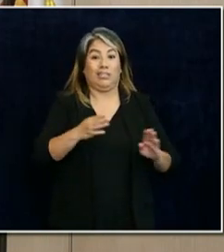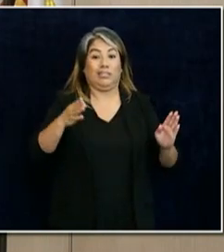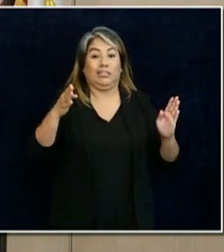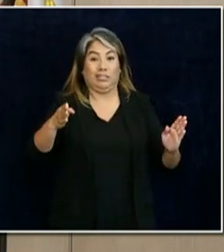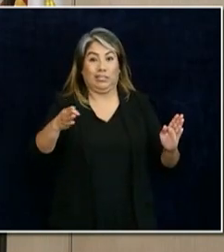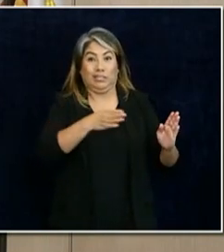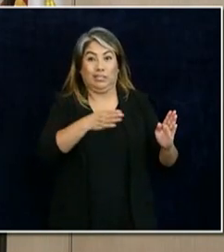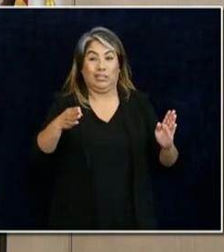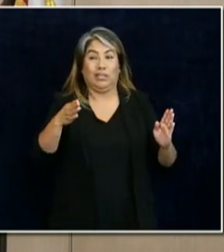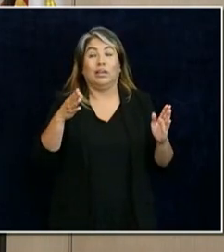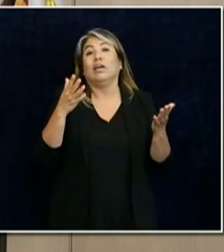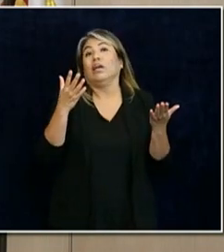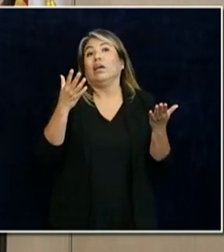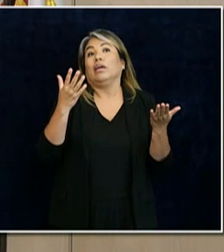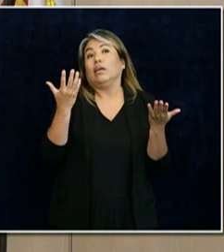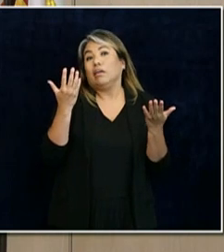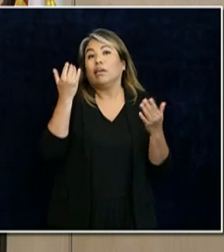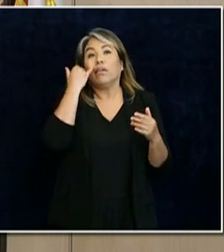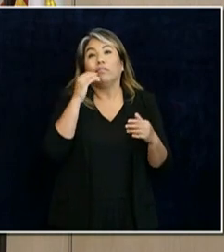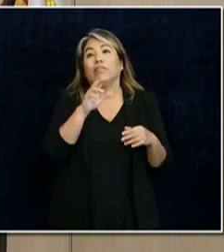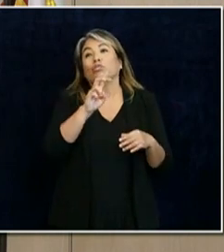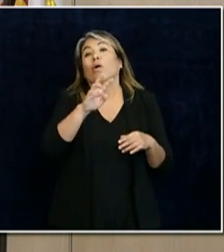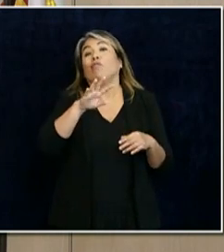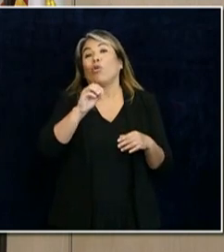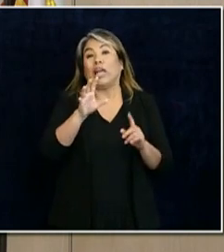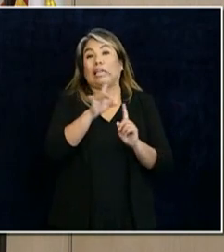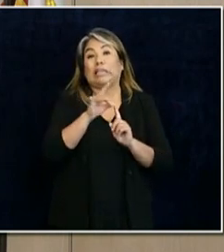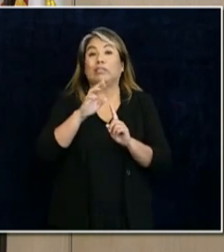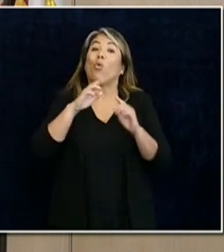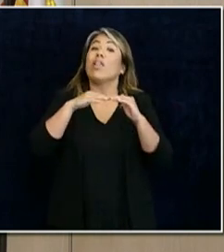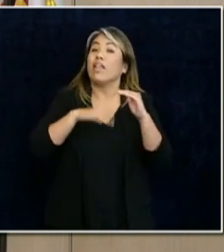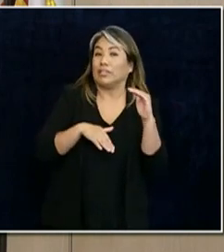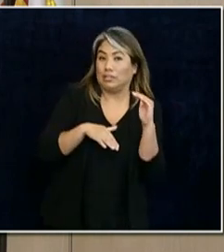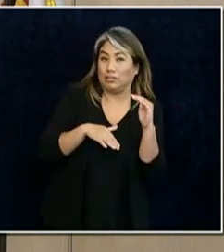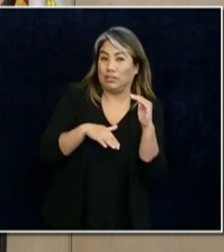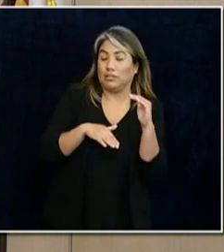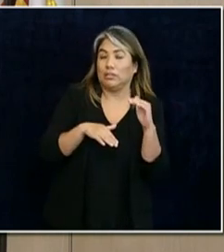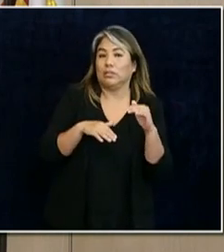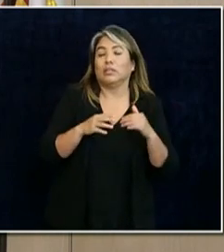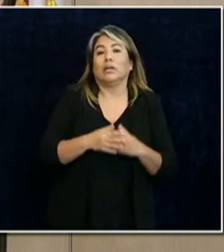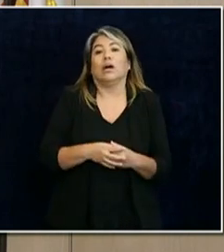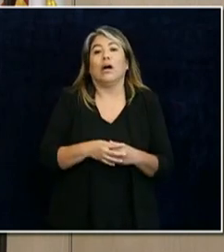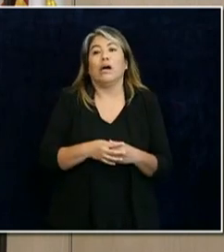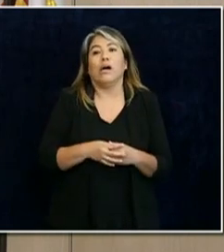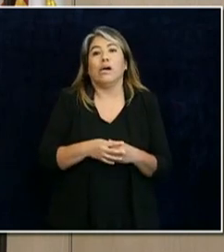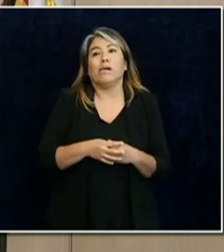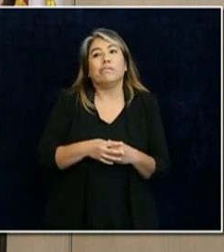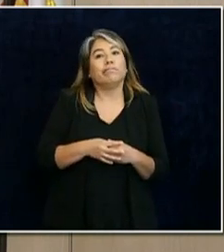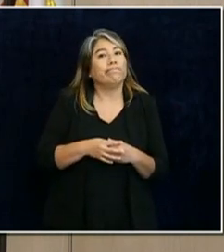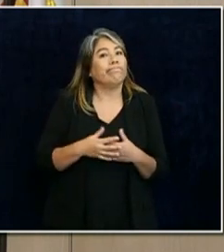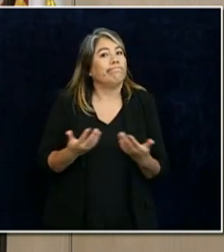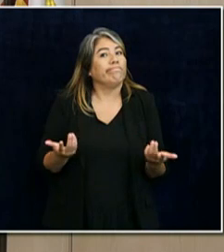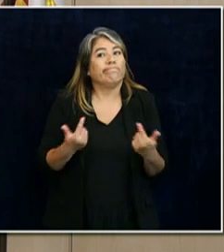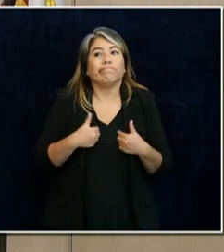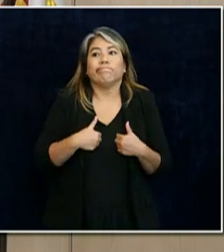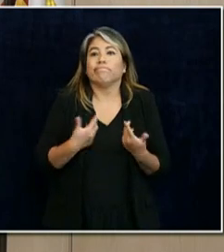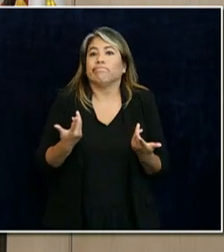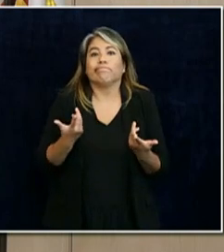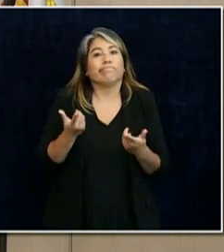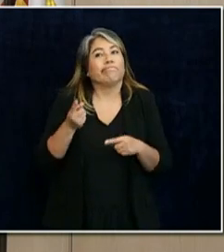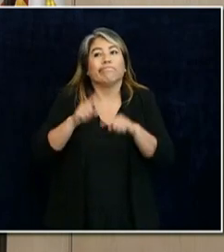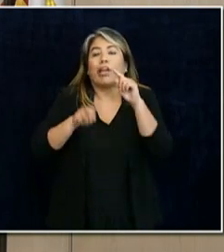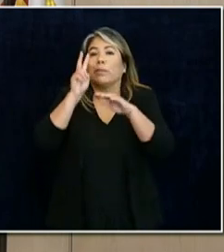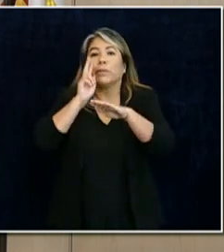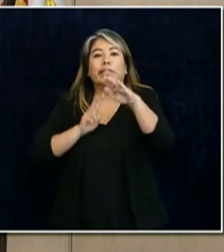less than 200 or 240 cases or less. And I have no way of